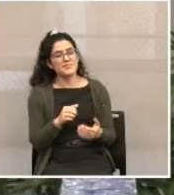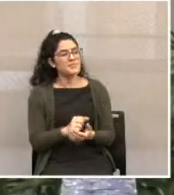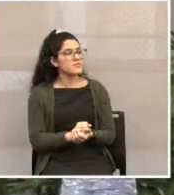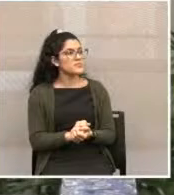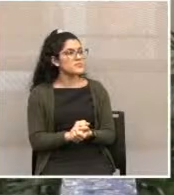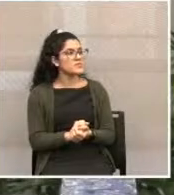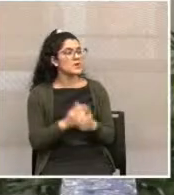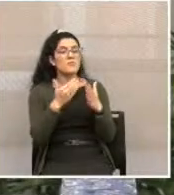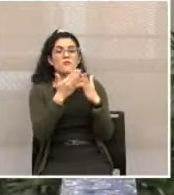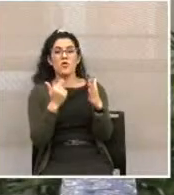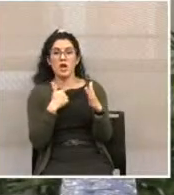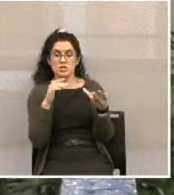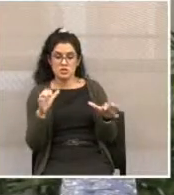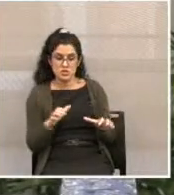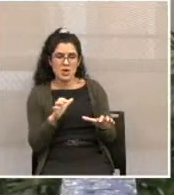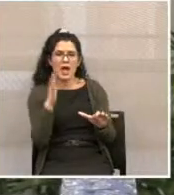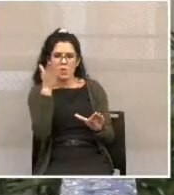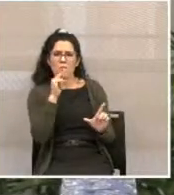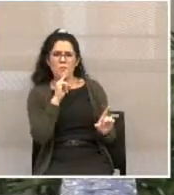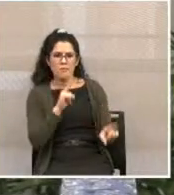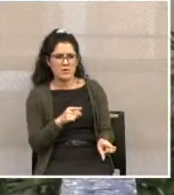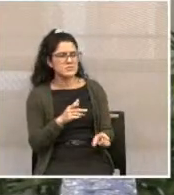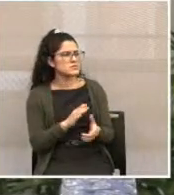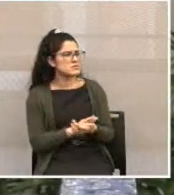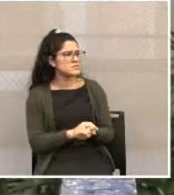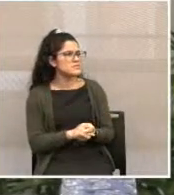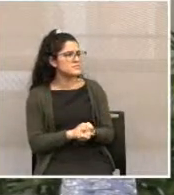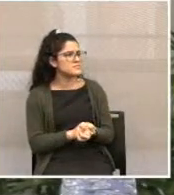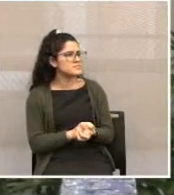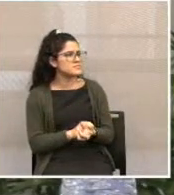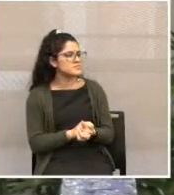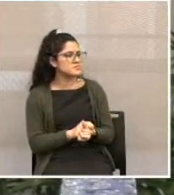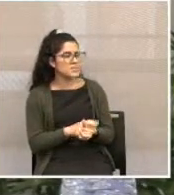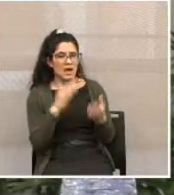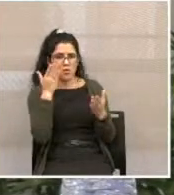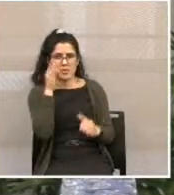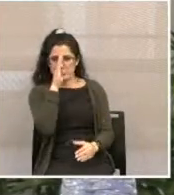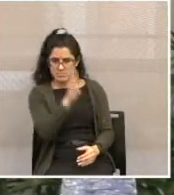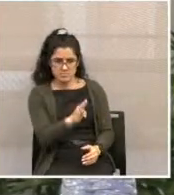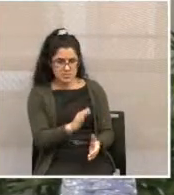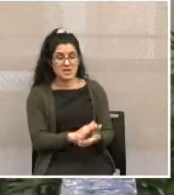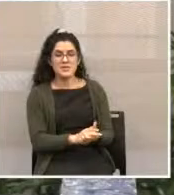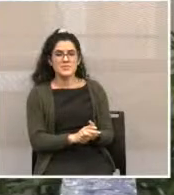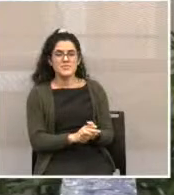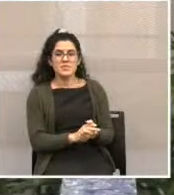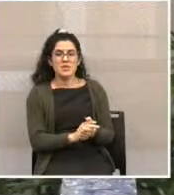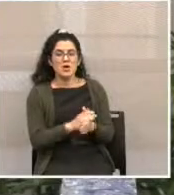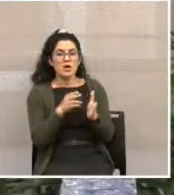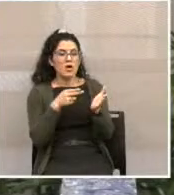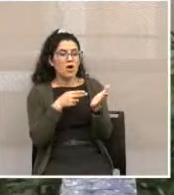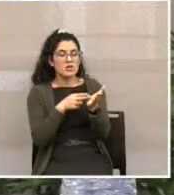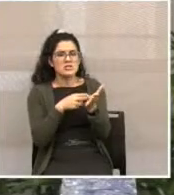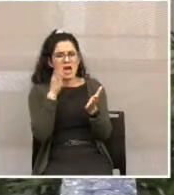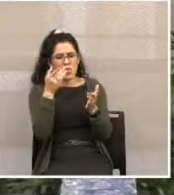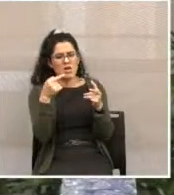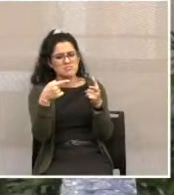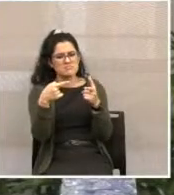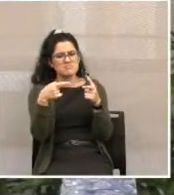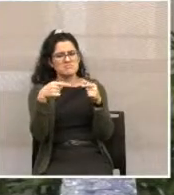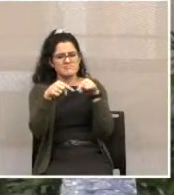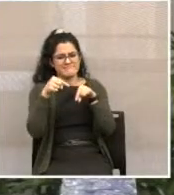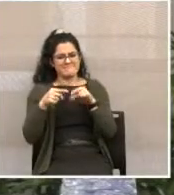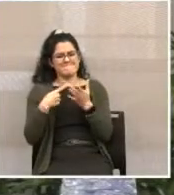before I do that, and I'm going to answer it in straight, By all means. I want to go back to what you mentioned about the Proud